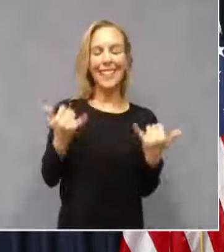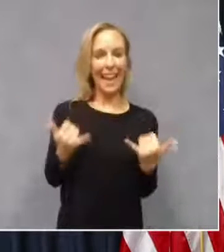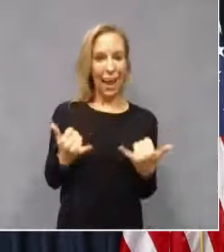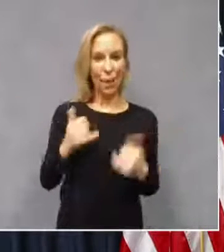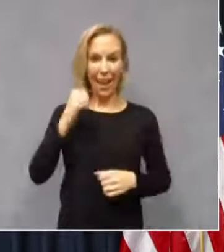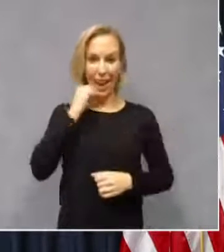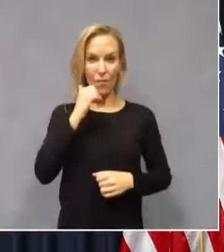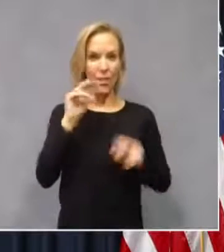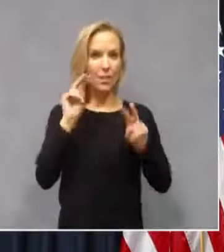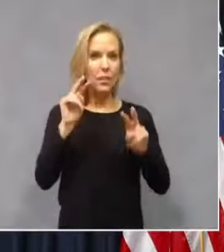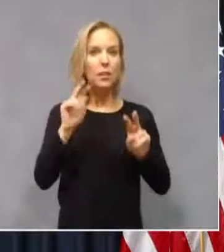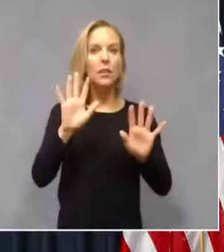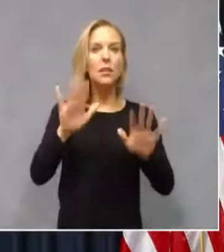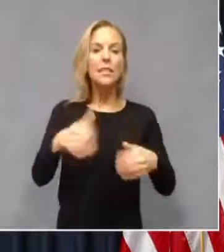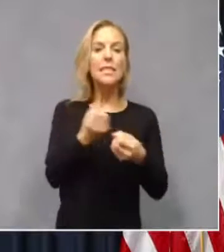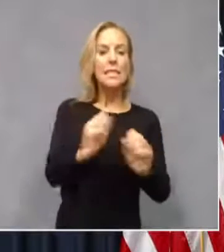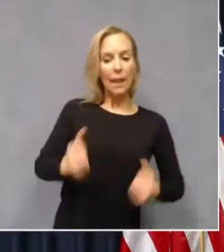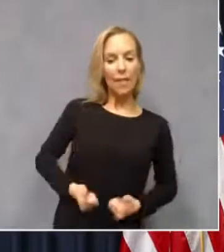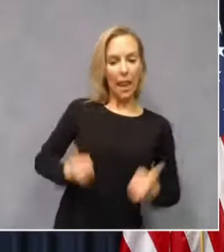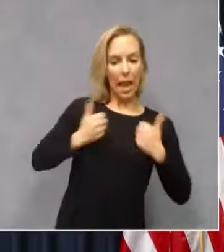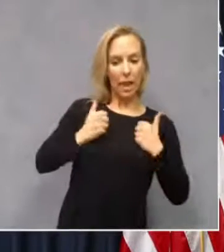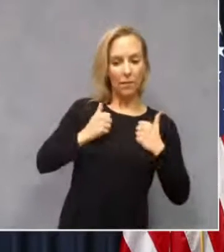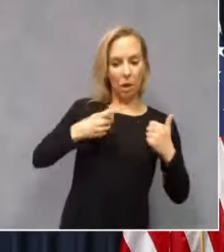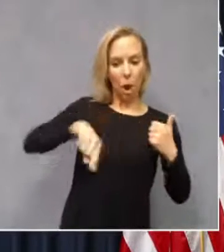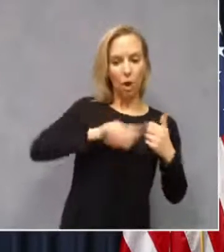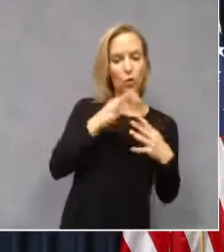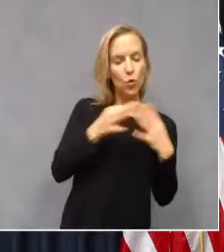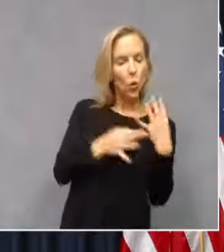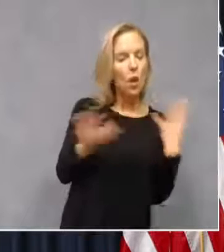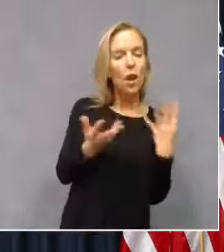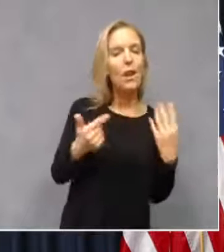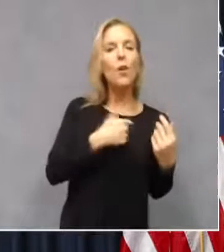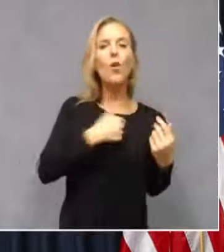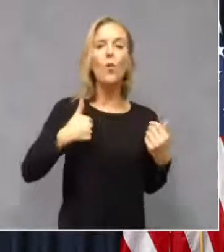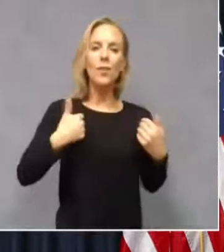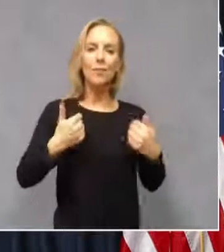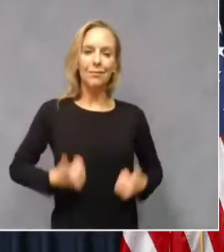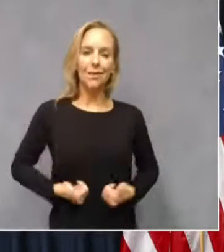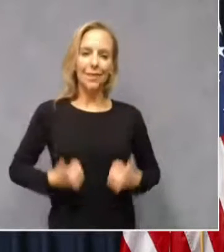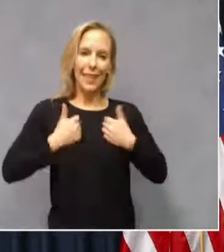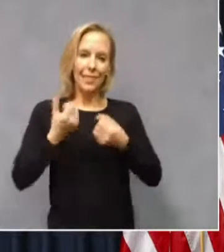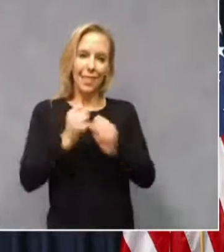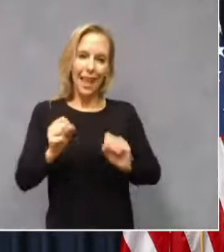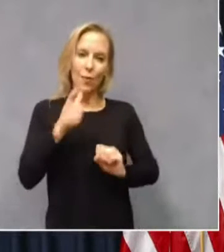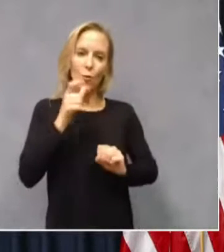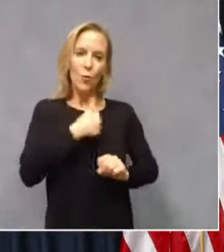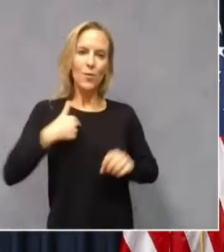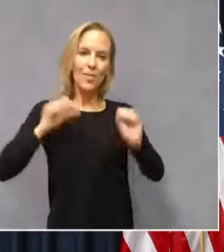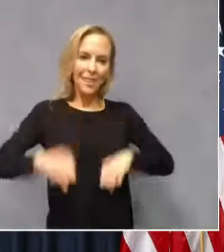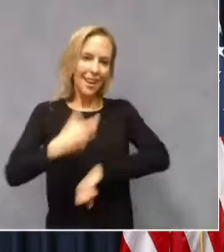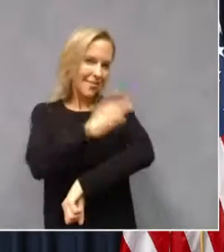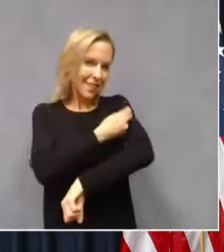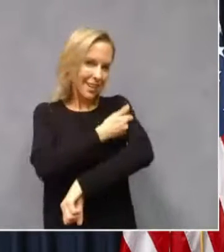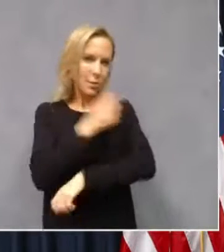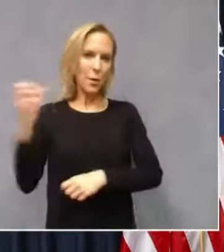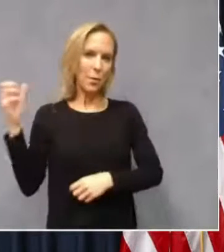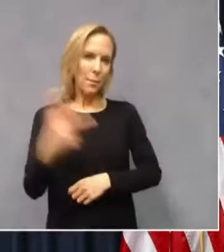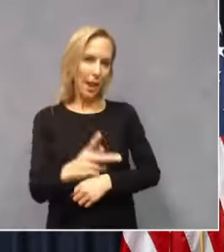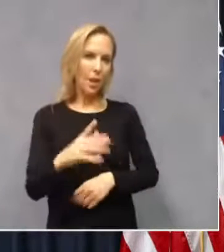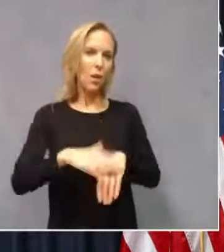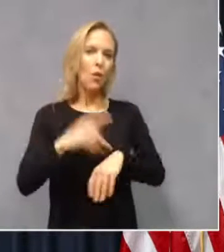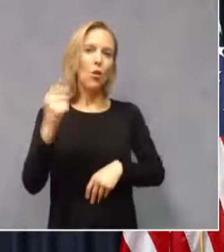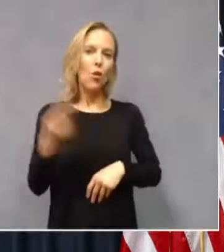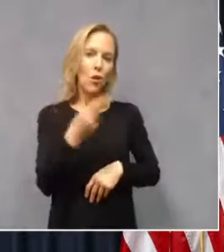don't just save lives by the choices we make. We save lives by those we're able to vaccinate. So we'll be back on Thursday with more